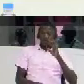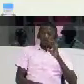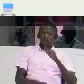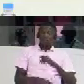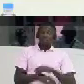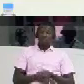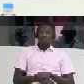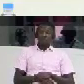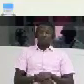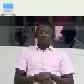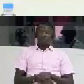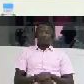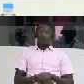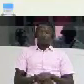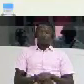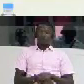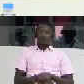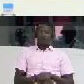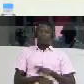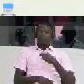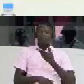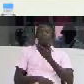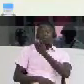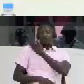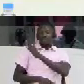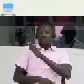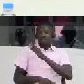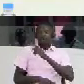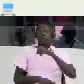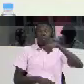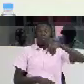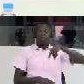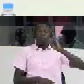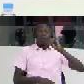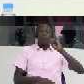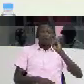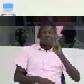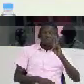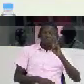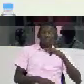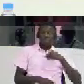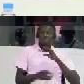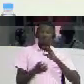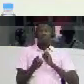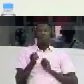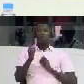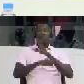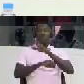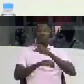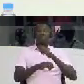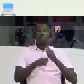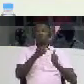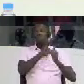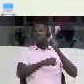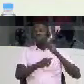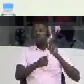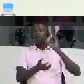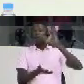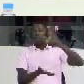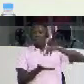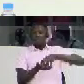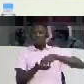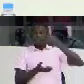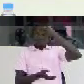ma jógee PIU ñu posaat ma Banjul headquarters as the chief of the RSM. I left the PIU,